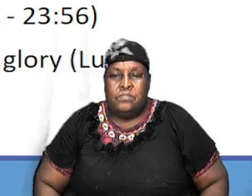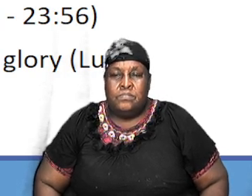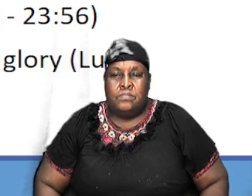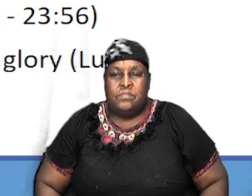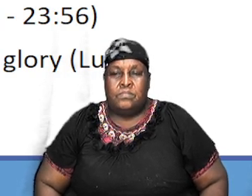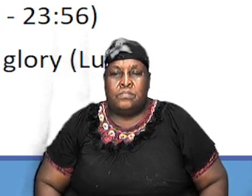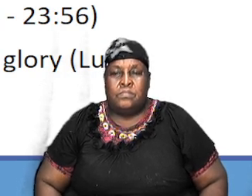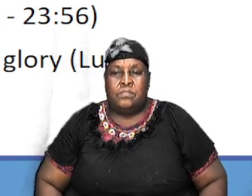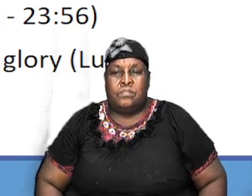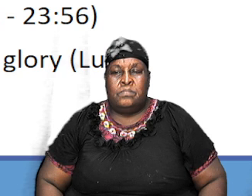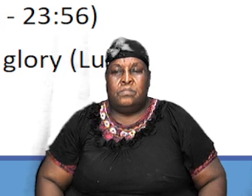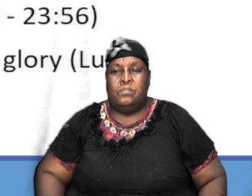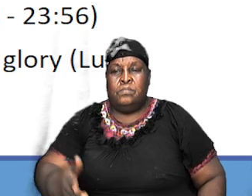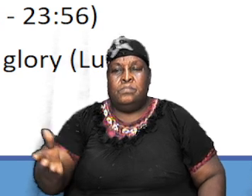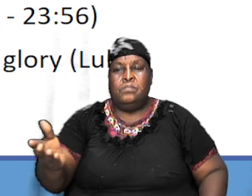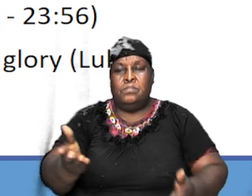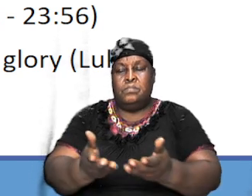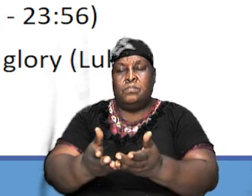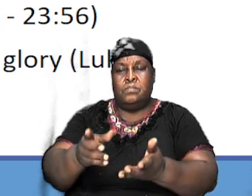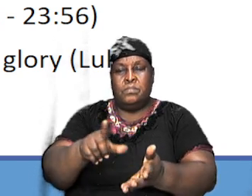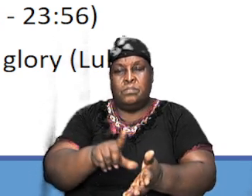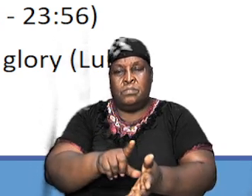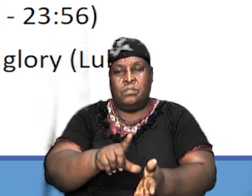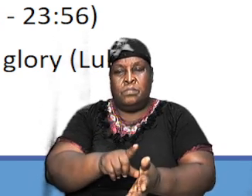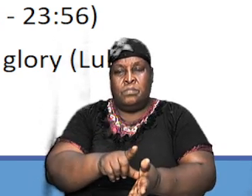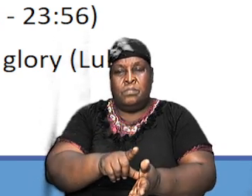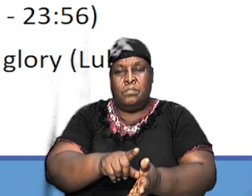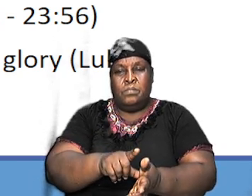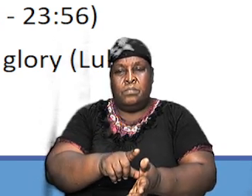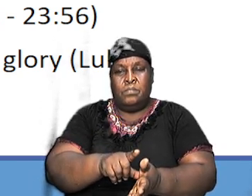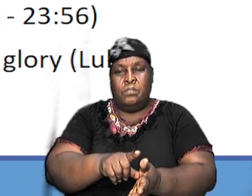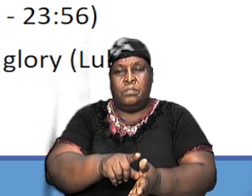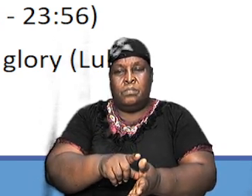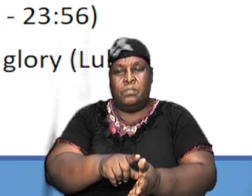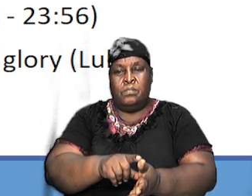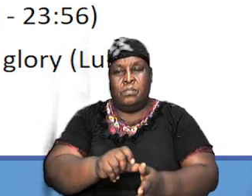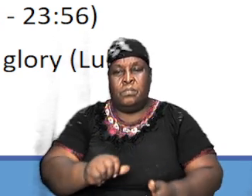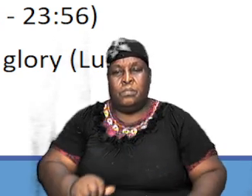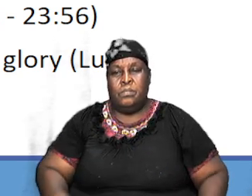So this is the outline of the book of Luke. It presents